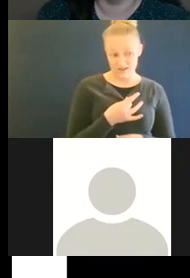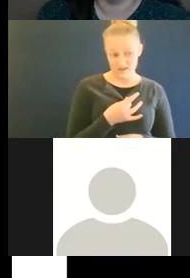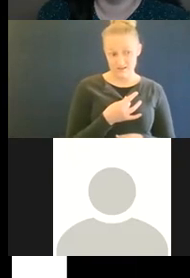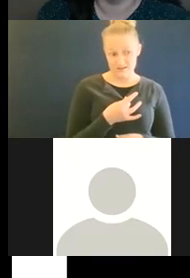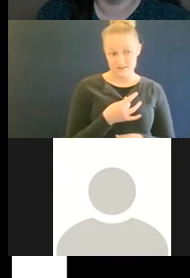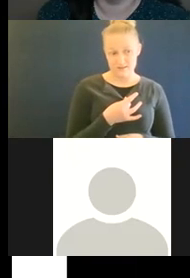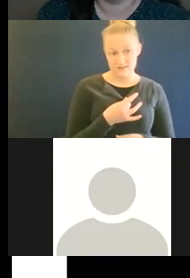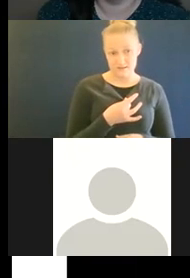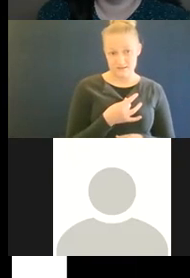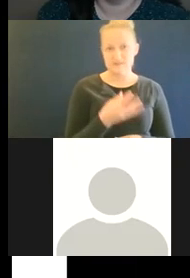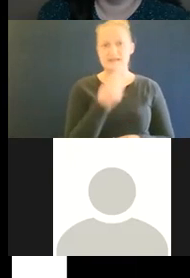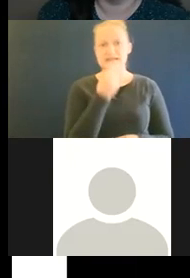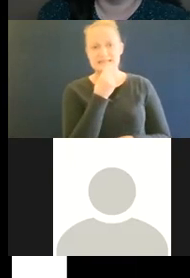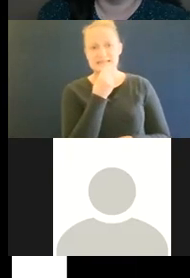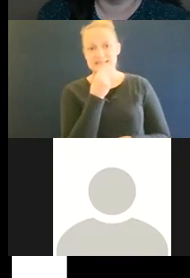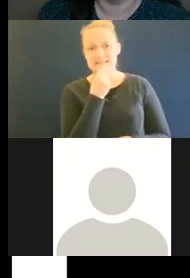eat.